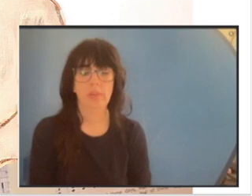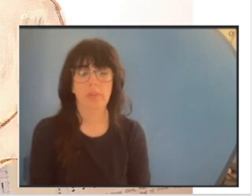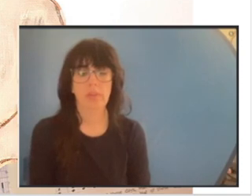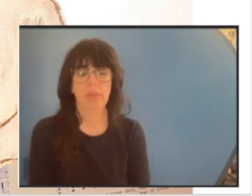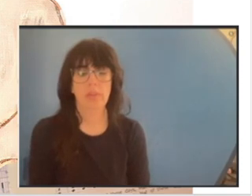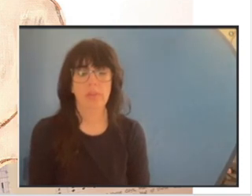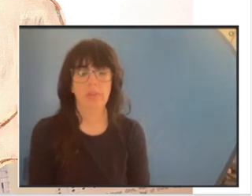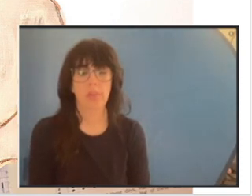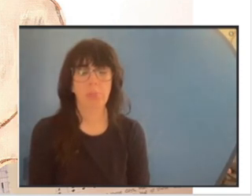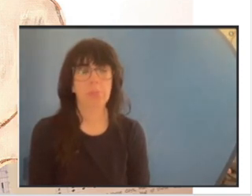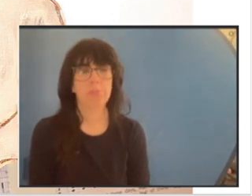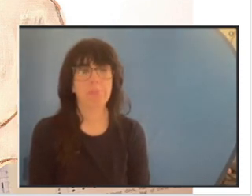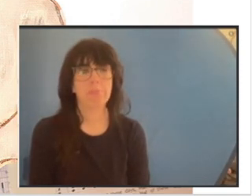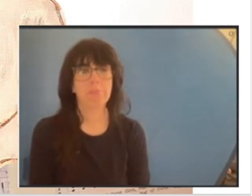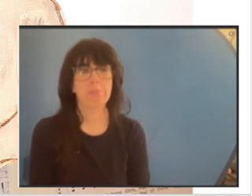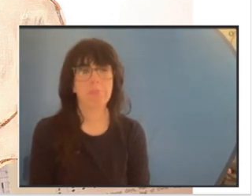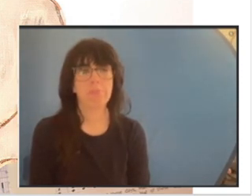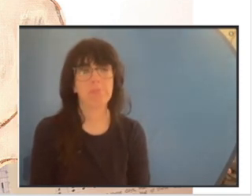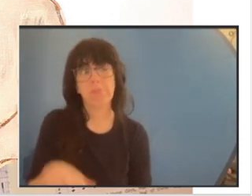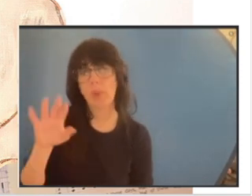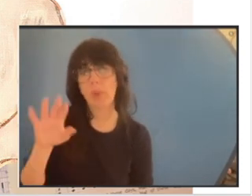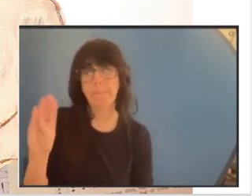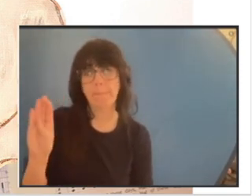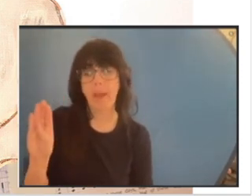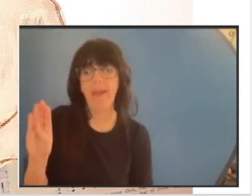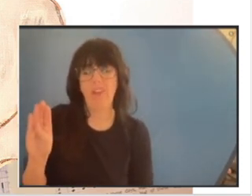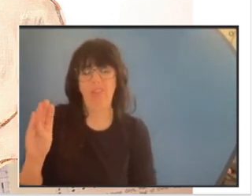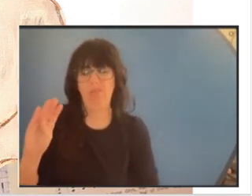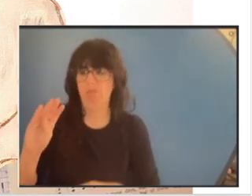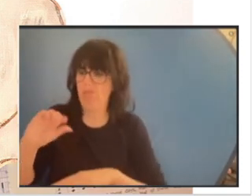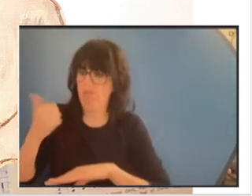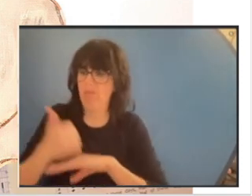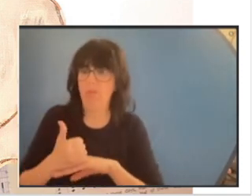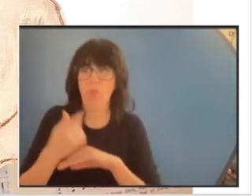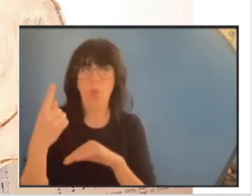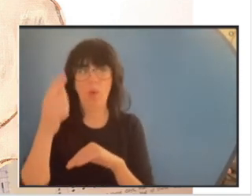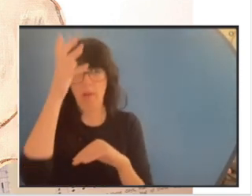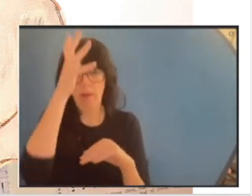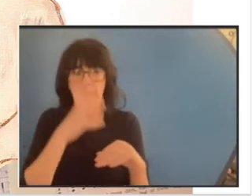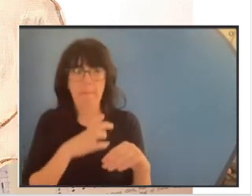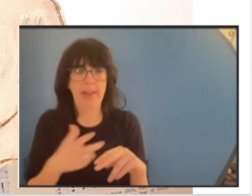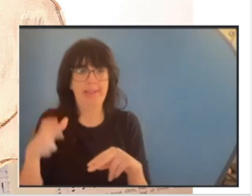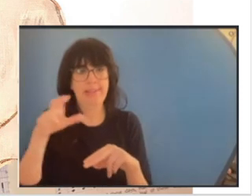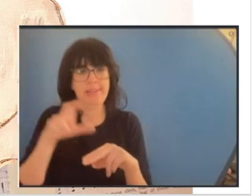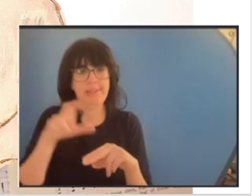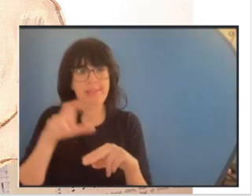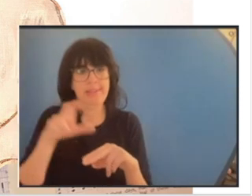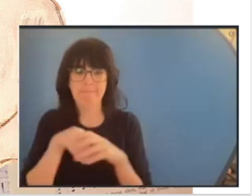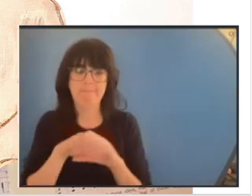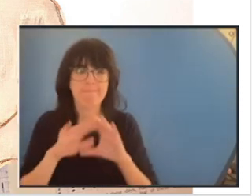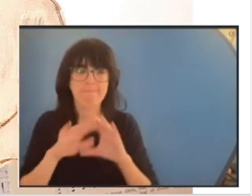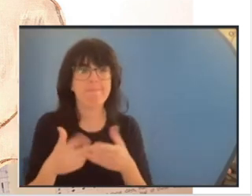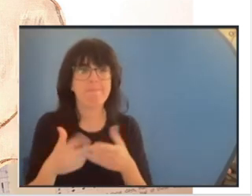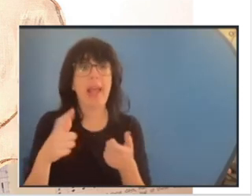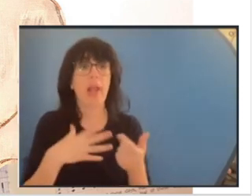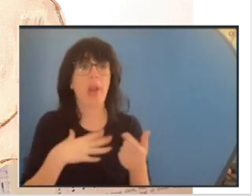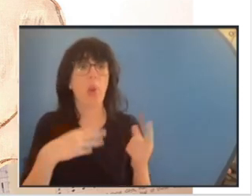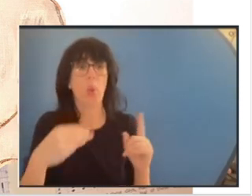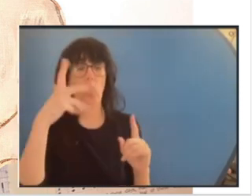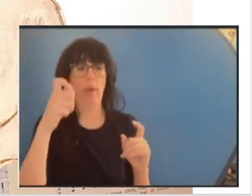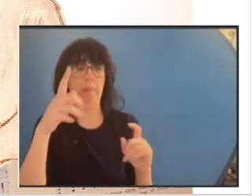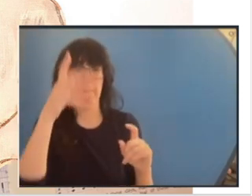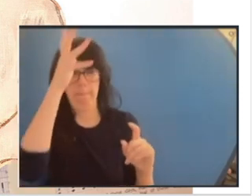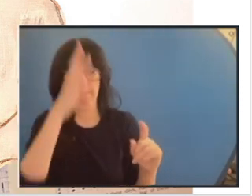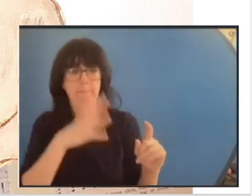days. When Bayard staged a one-man sit-in at a whites-only lunch counter, he was again arrested. But